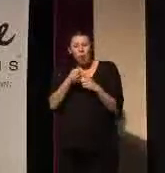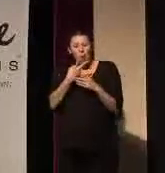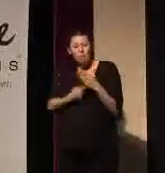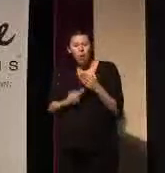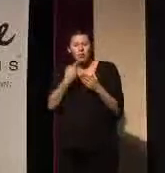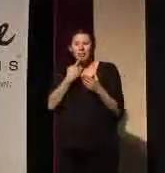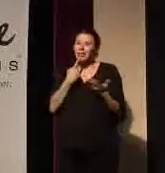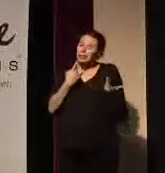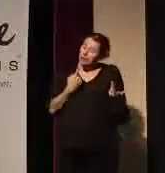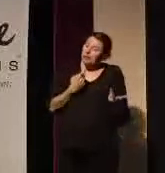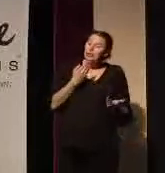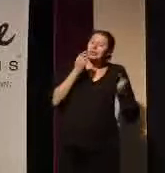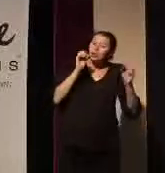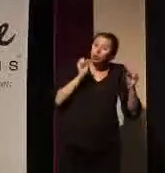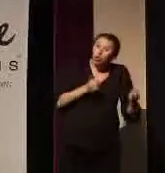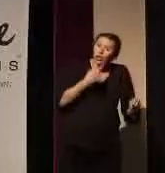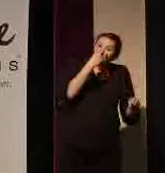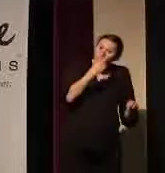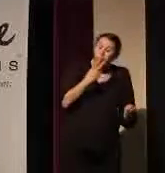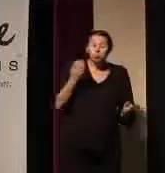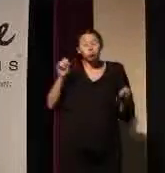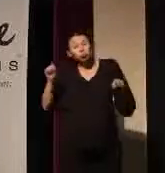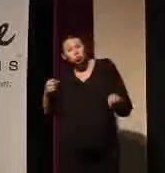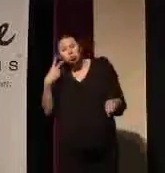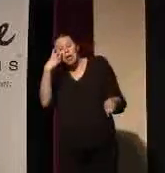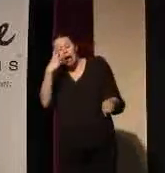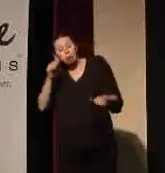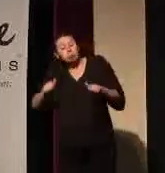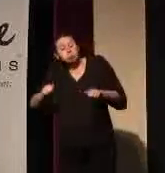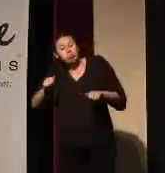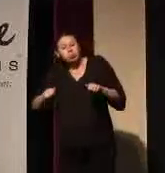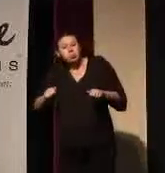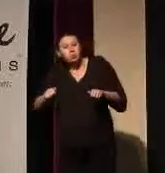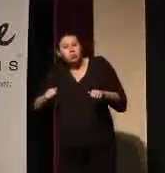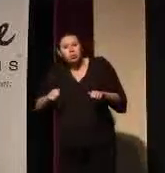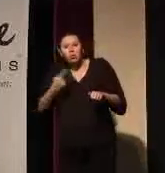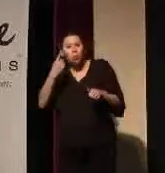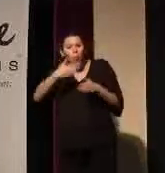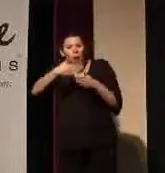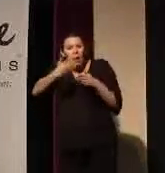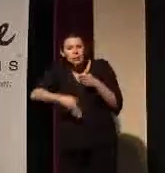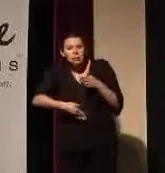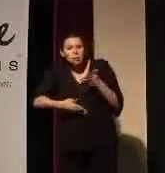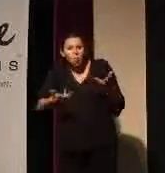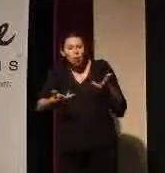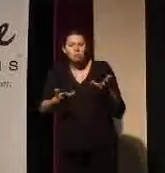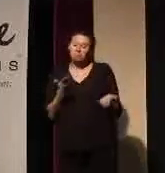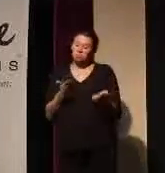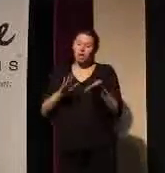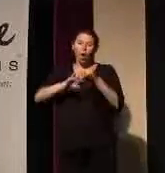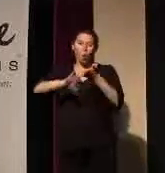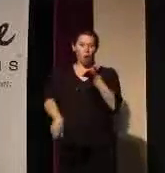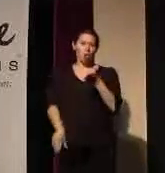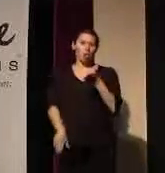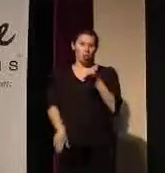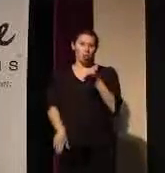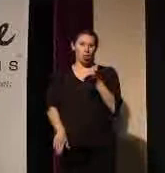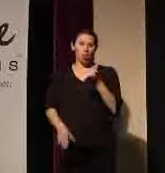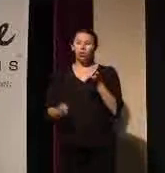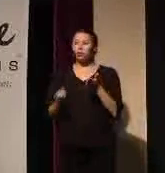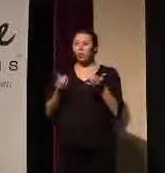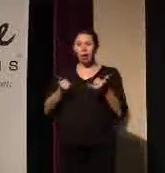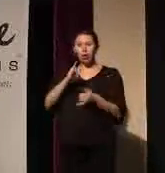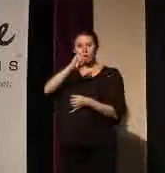reasonable doubt, there's only one possible verdict, and that is acquittal. And that's exactly what happened. So let me be clear. I don't blame the jurors. I have a lot